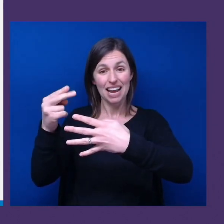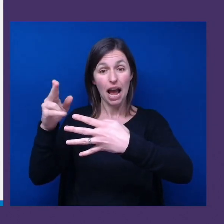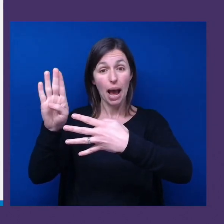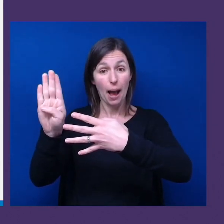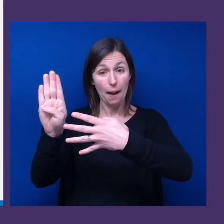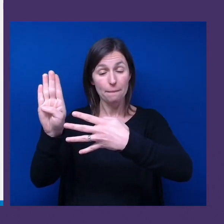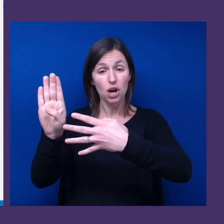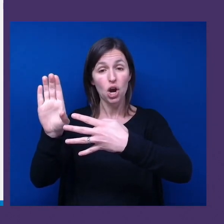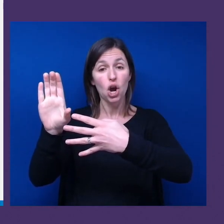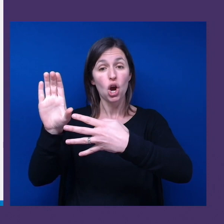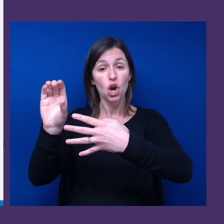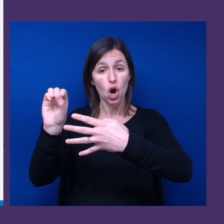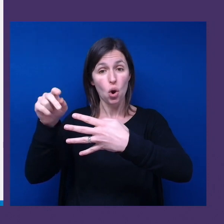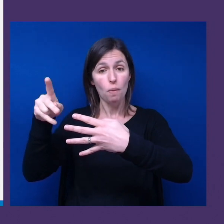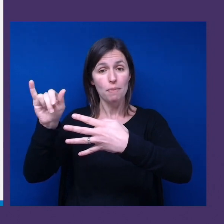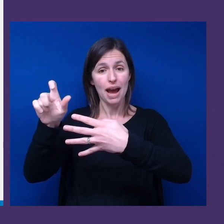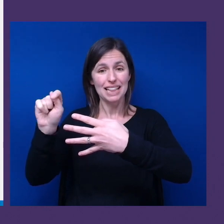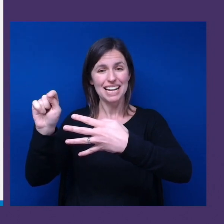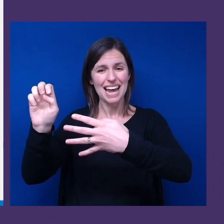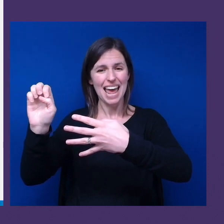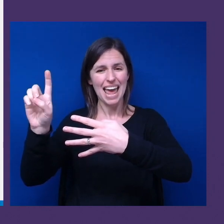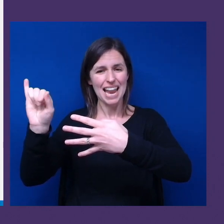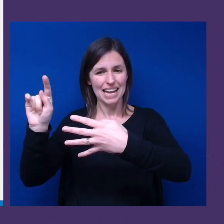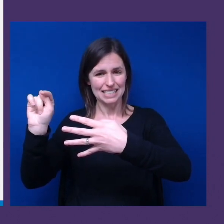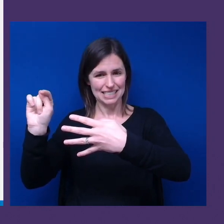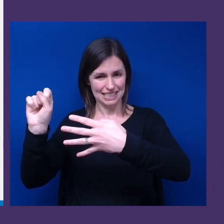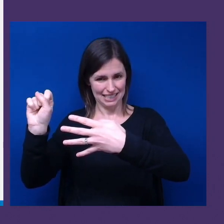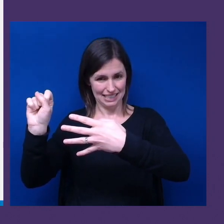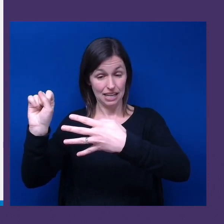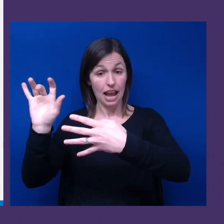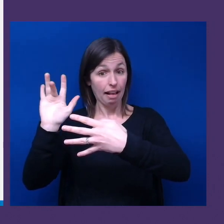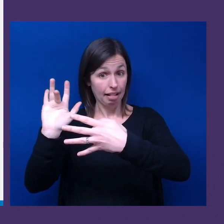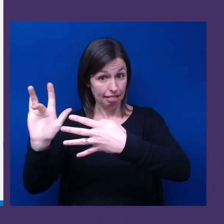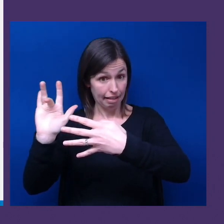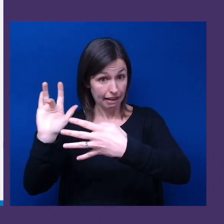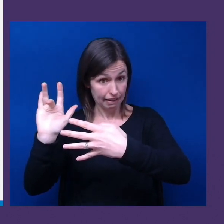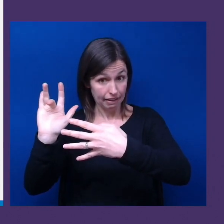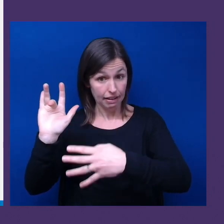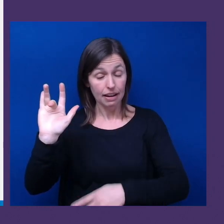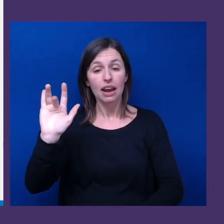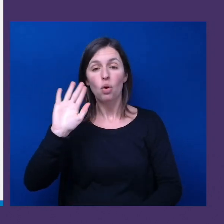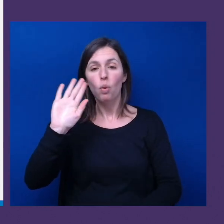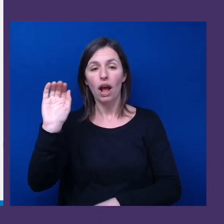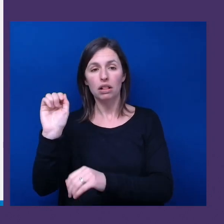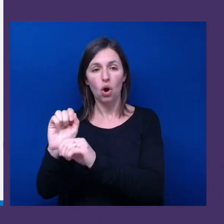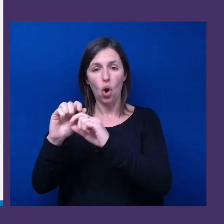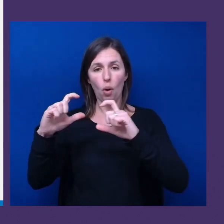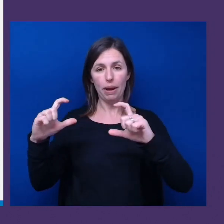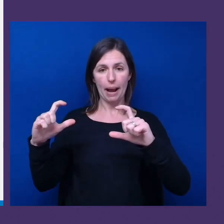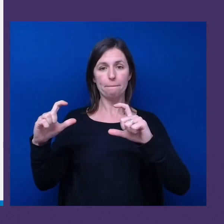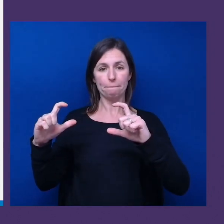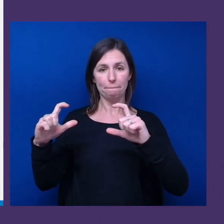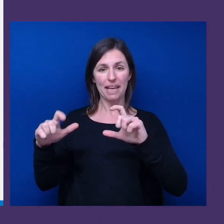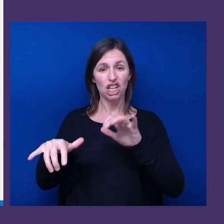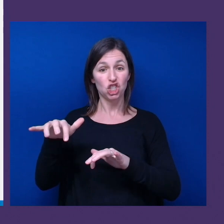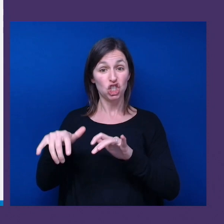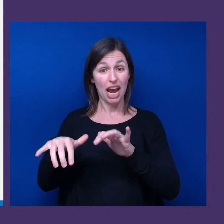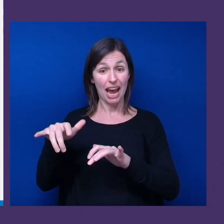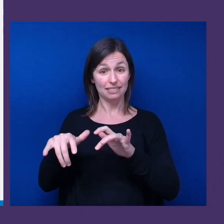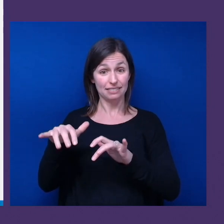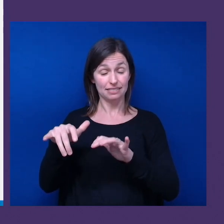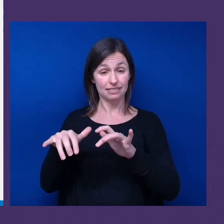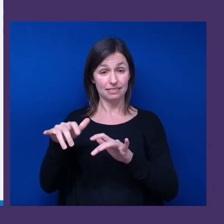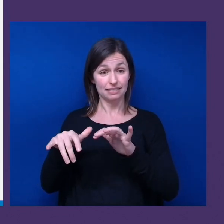Edits. When you click GitHub Copilot Edits, it opens up a chat interface on the right side of the